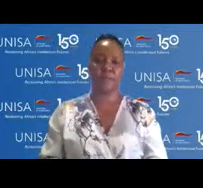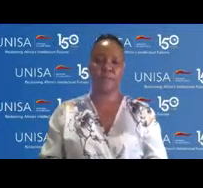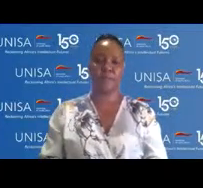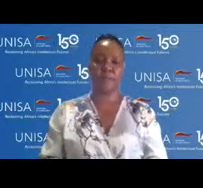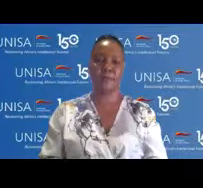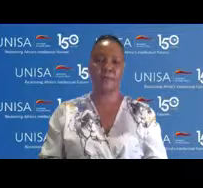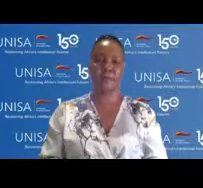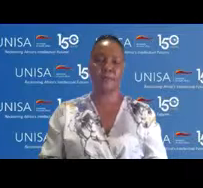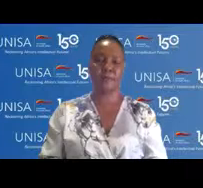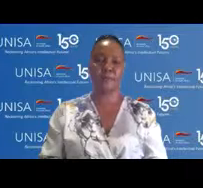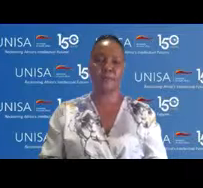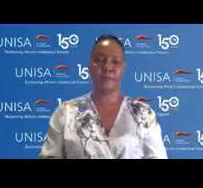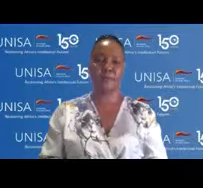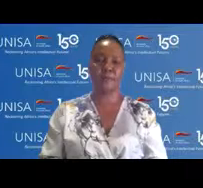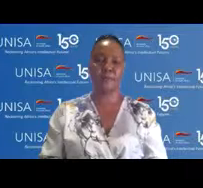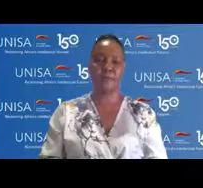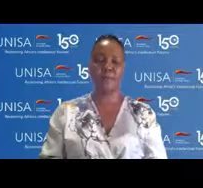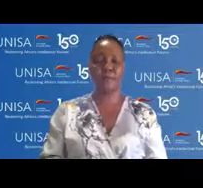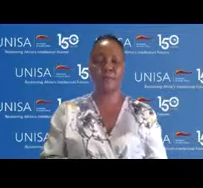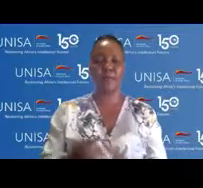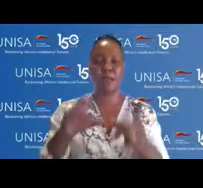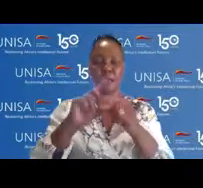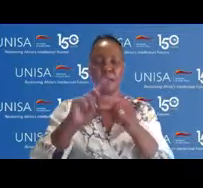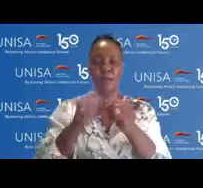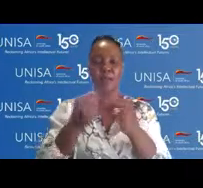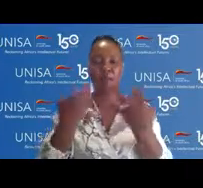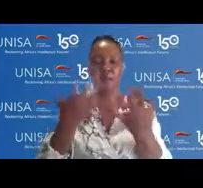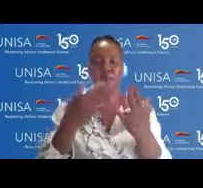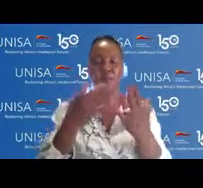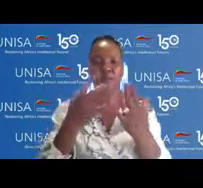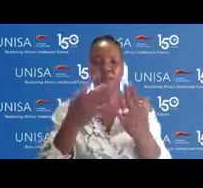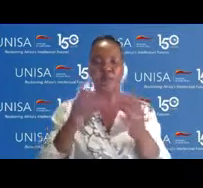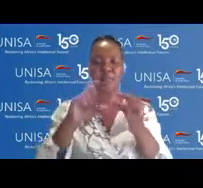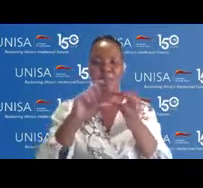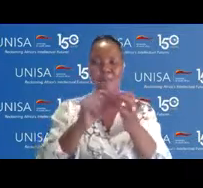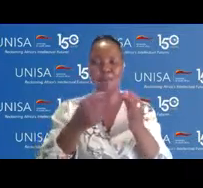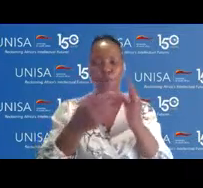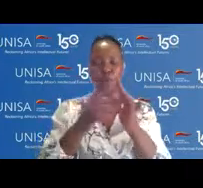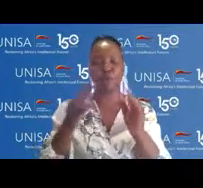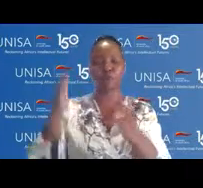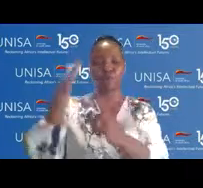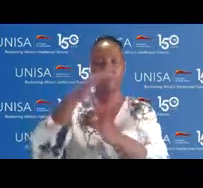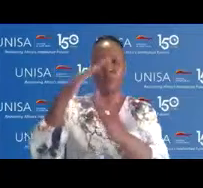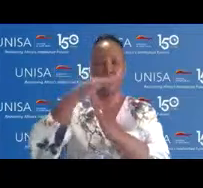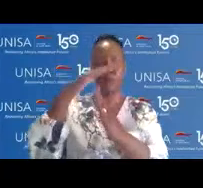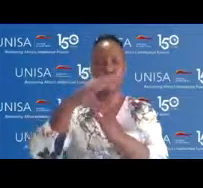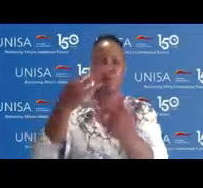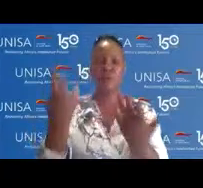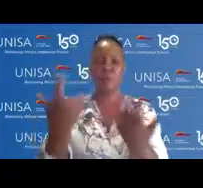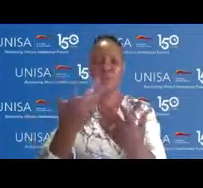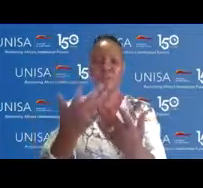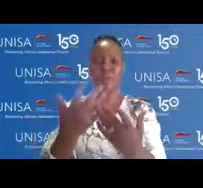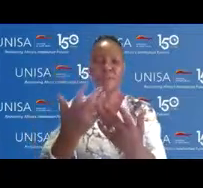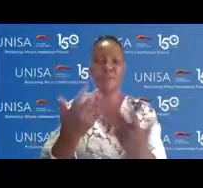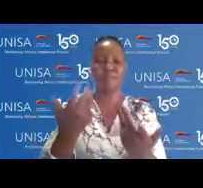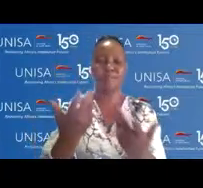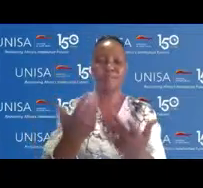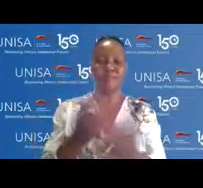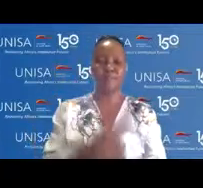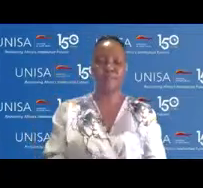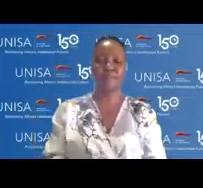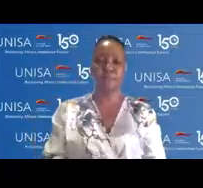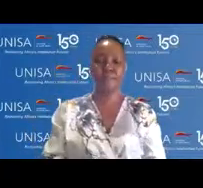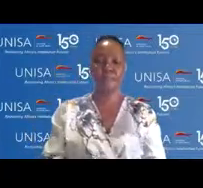So you can just click on the links at the top to browse back, or use the back button on your phone as well. And then we've also